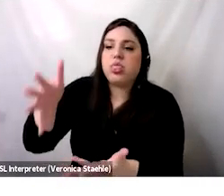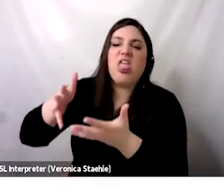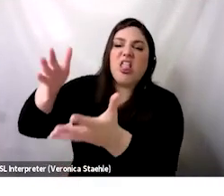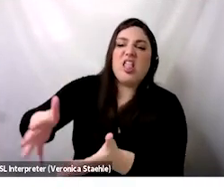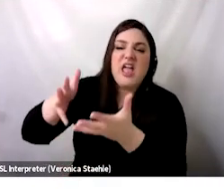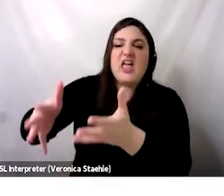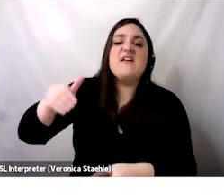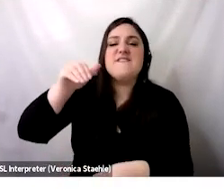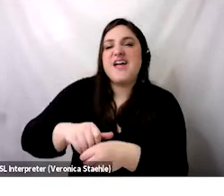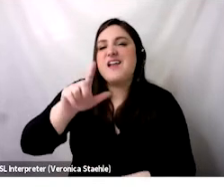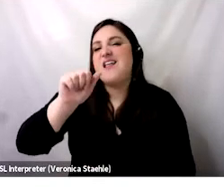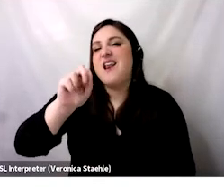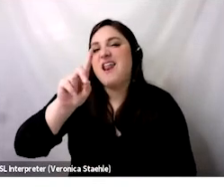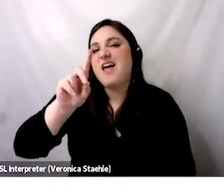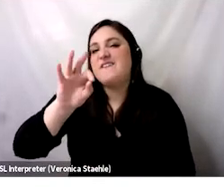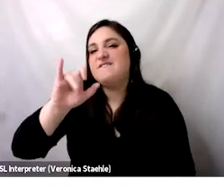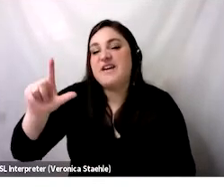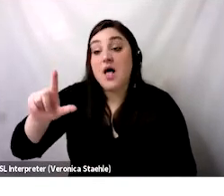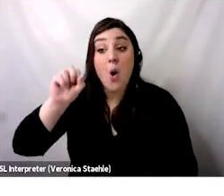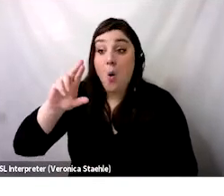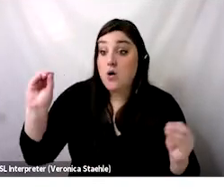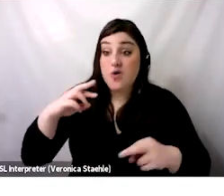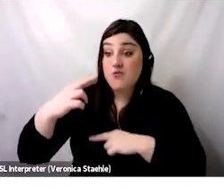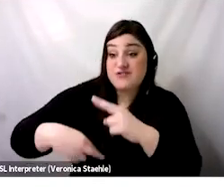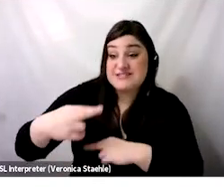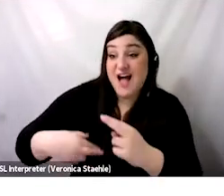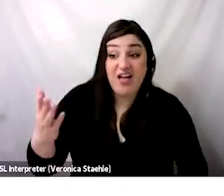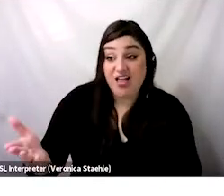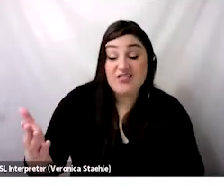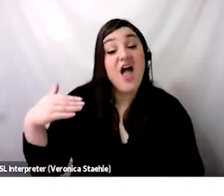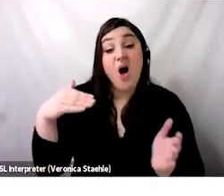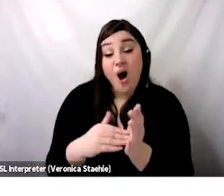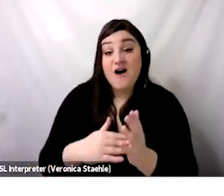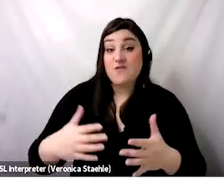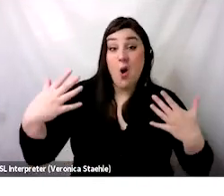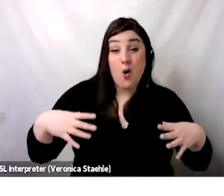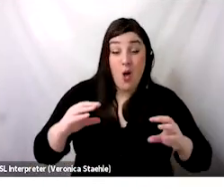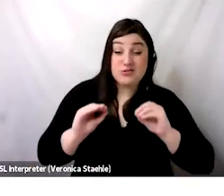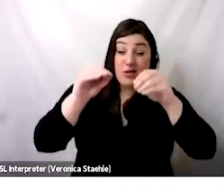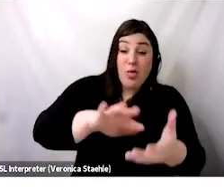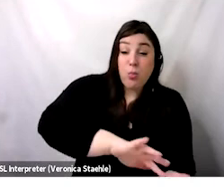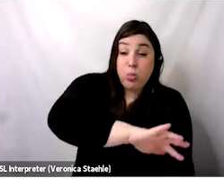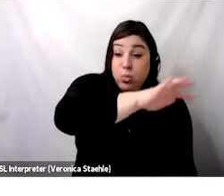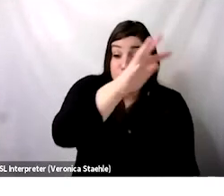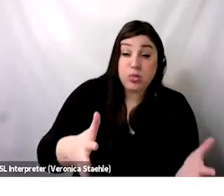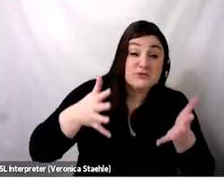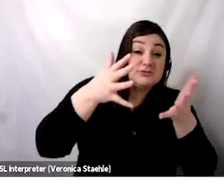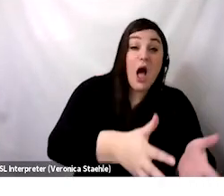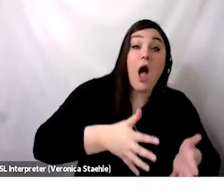And once in a landfill, dyes are leached back into the soil contaminating soil and